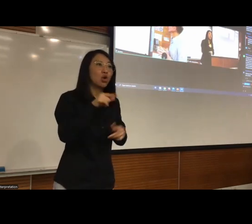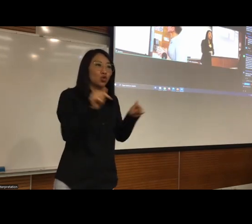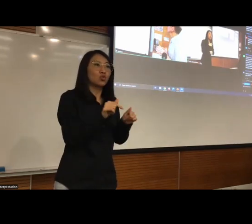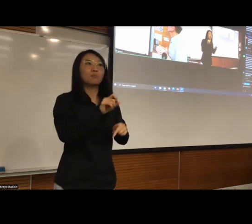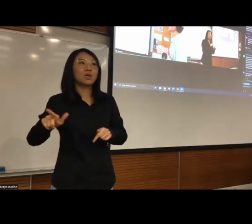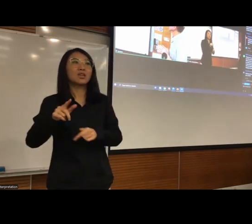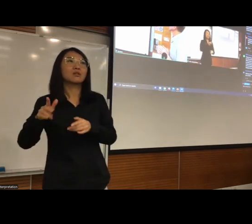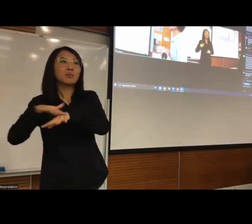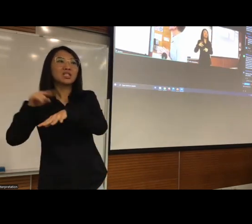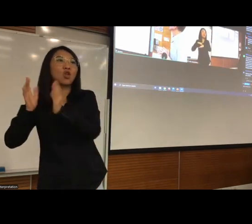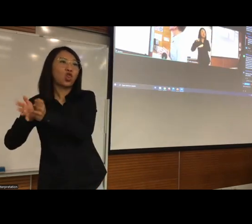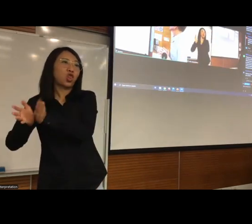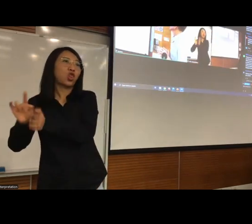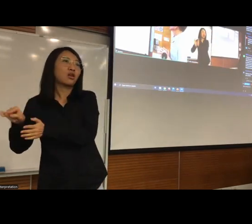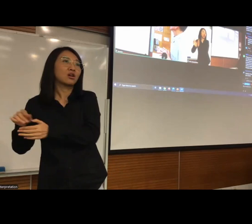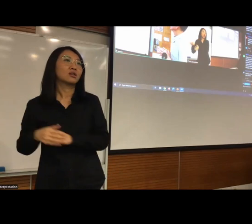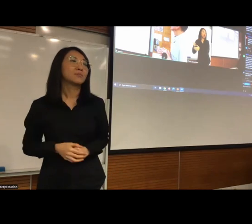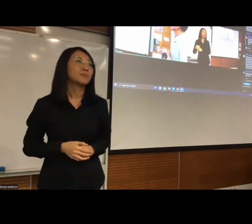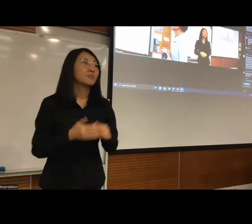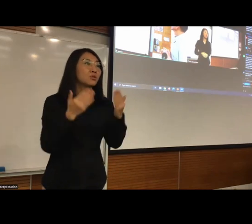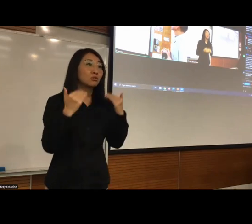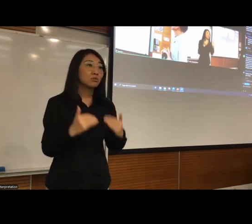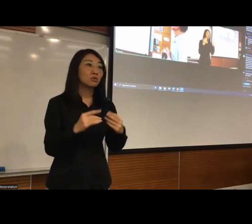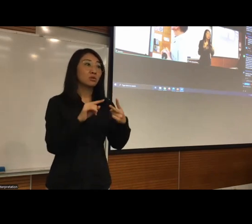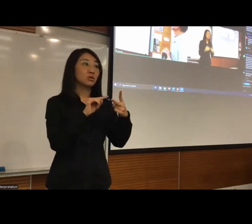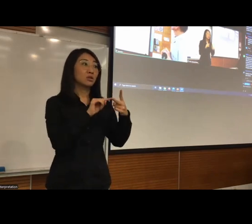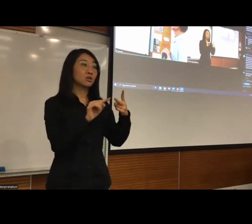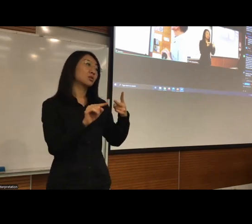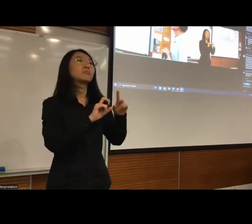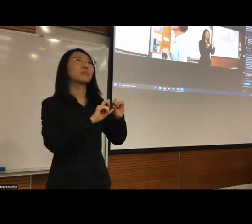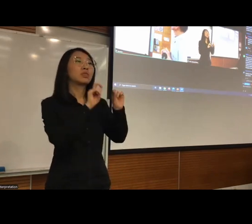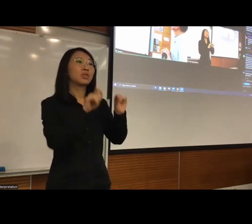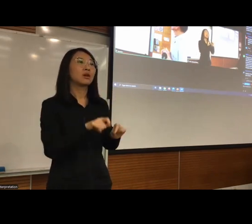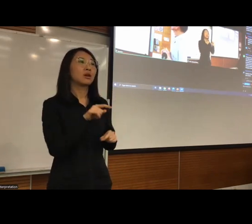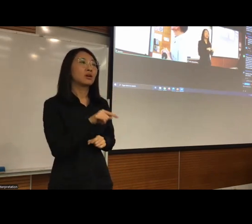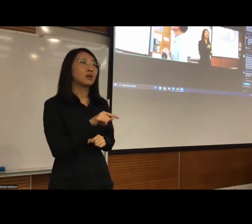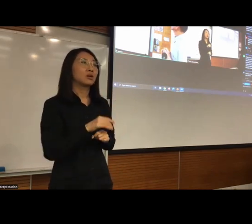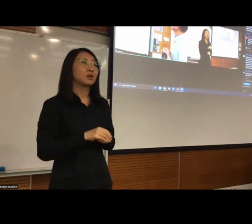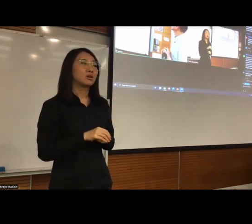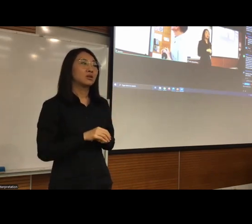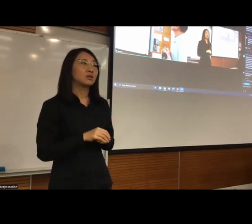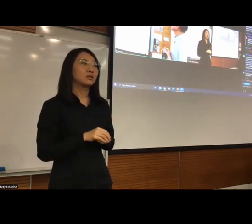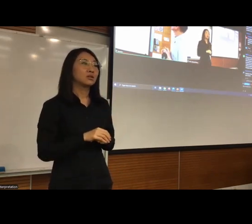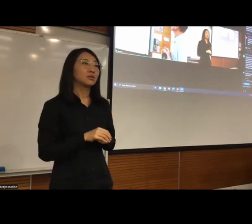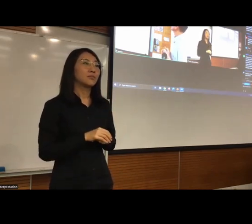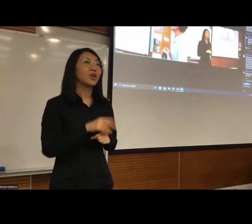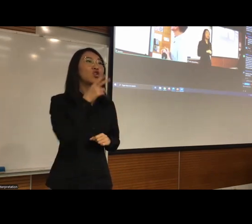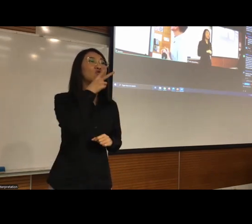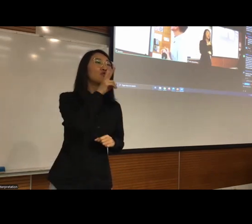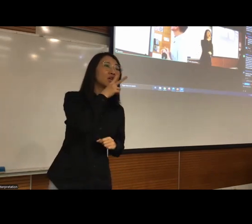And then we have another question from Sophie Lam. How do you explain the mental and the vocal exhaustion after